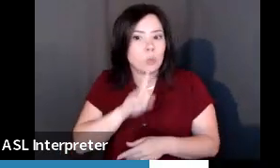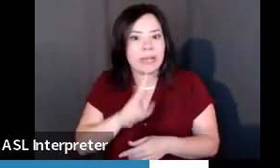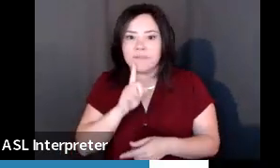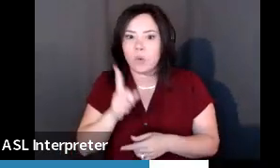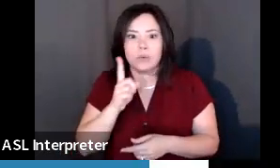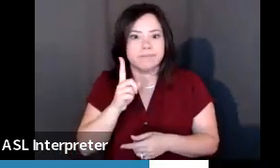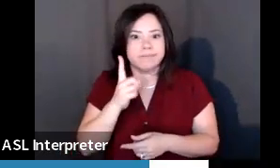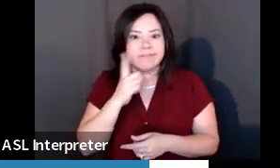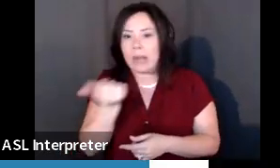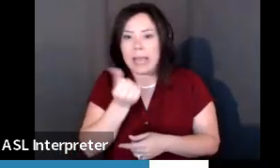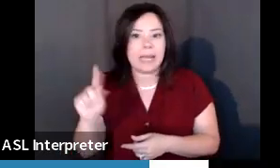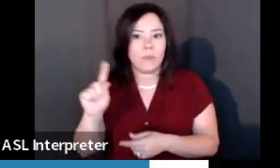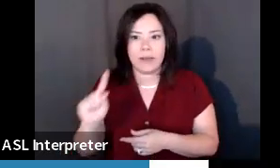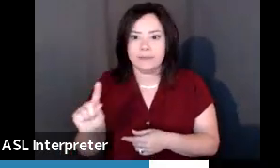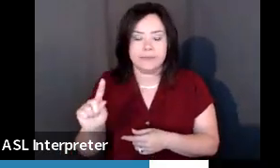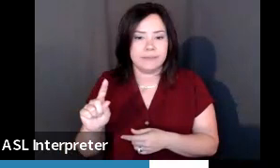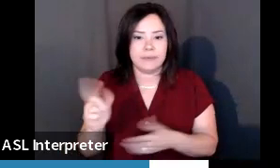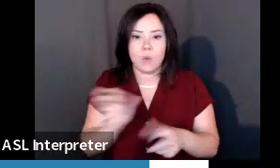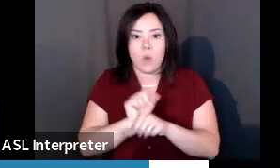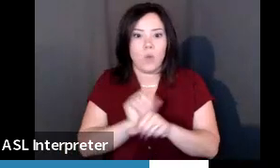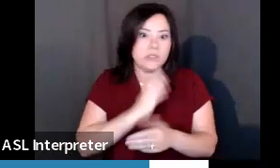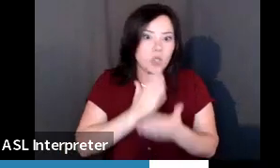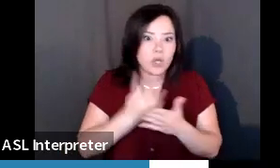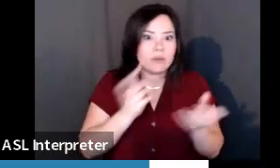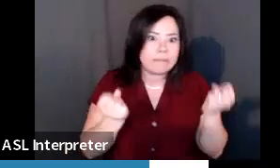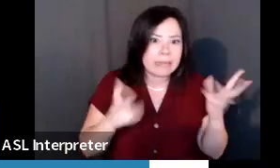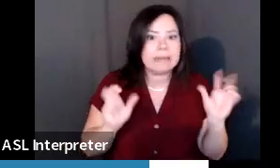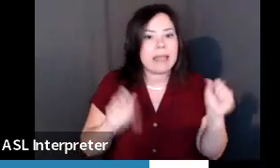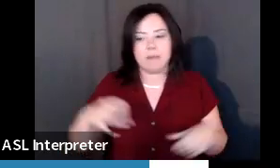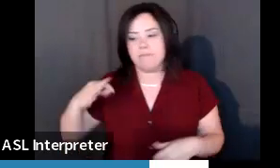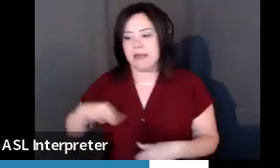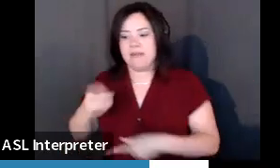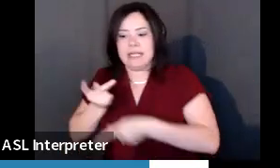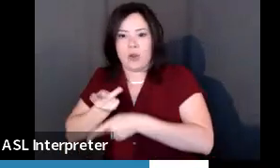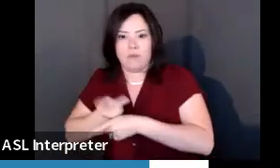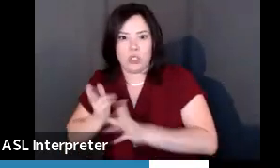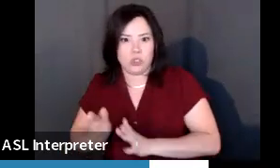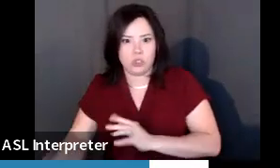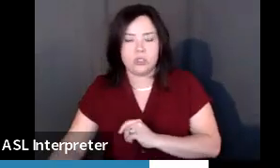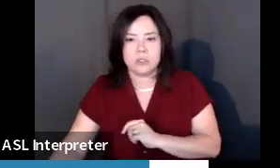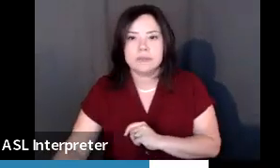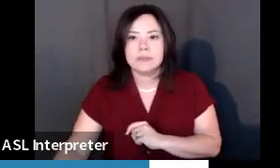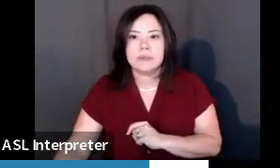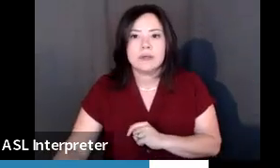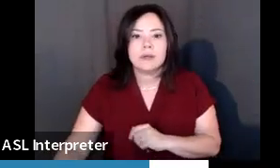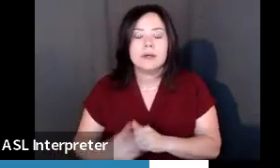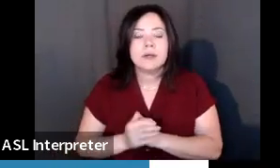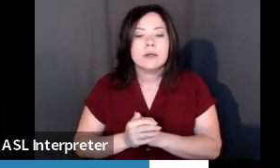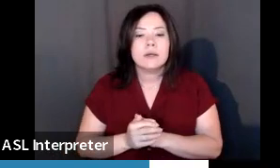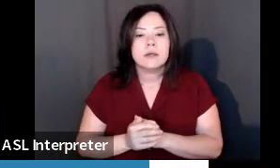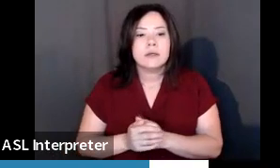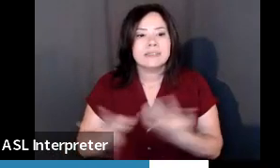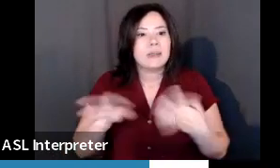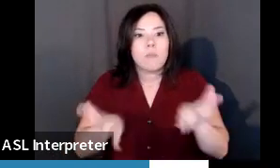what works well for many can work for caregivers. So super important to think about our mental